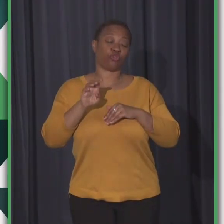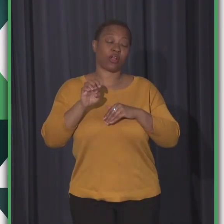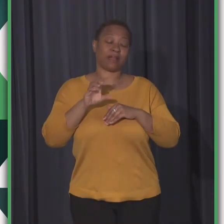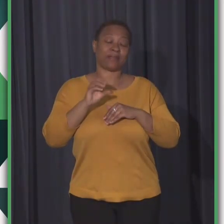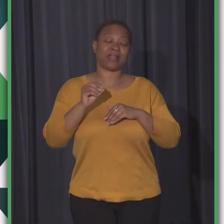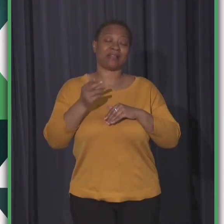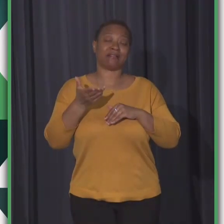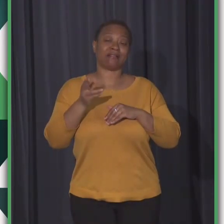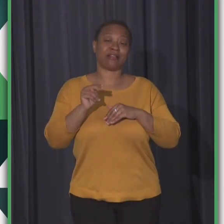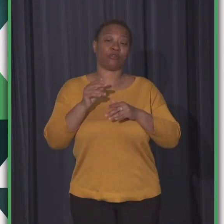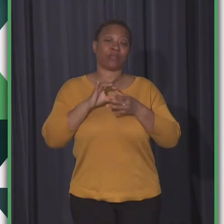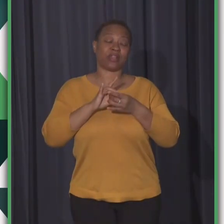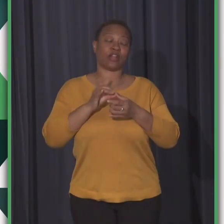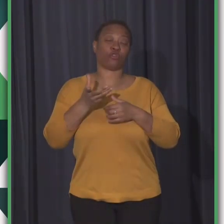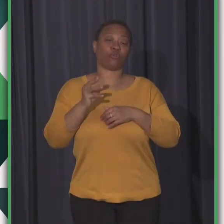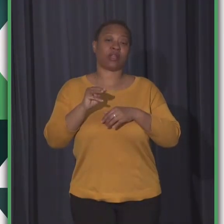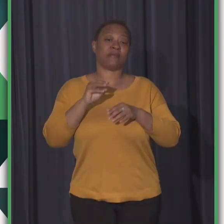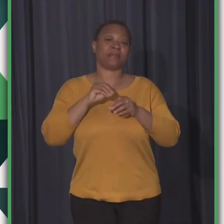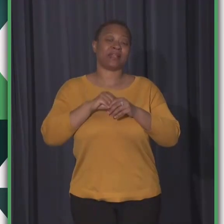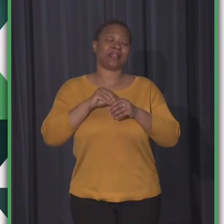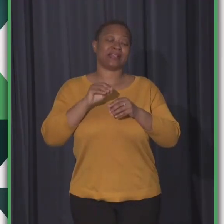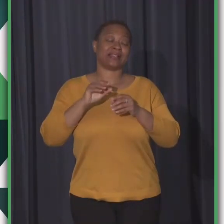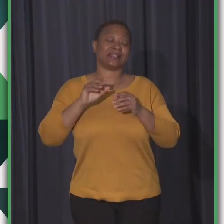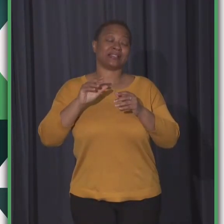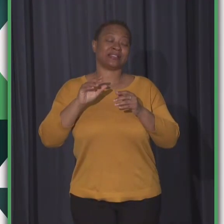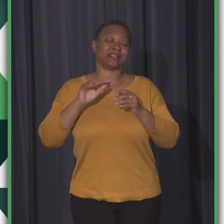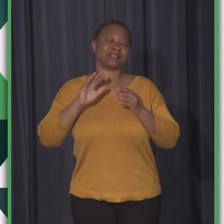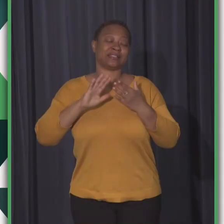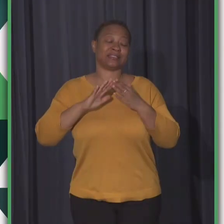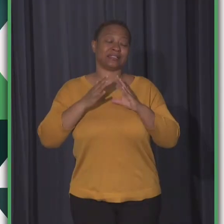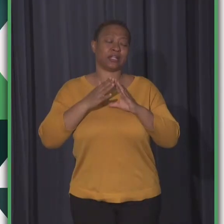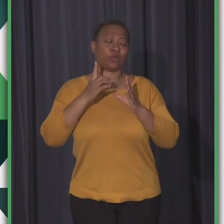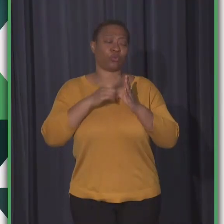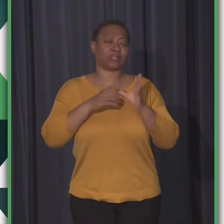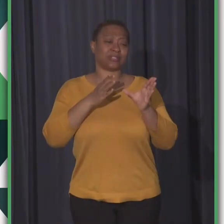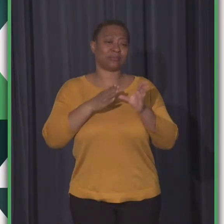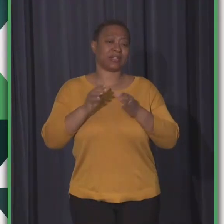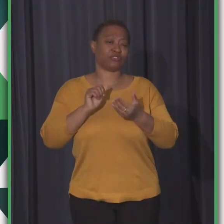city. One, what is the plan to